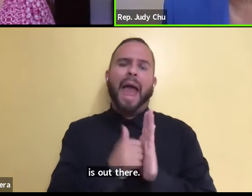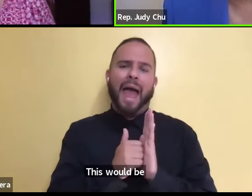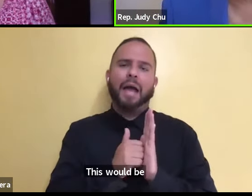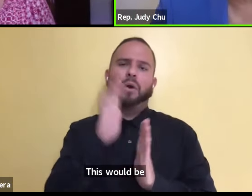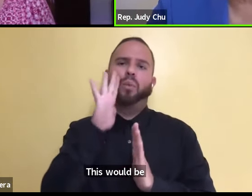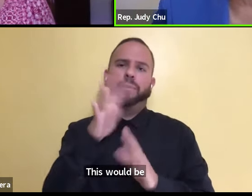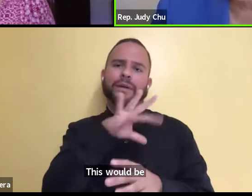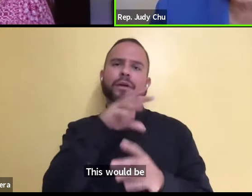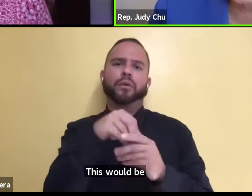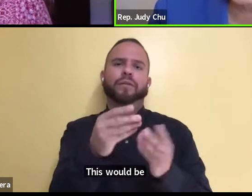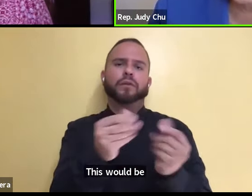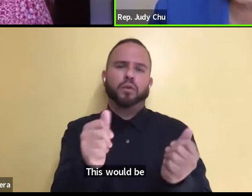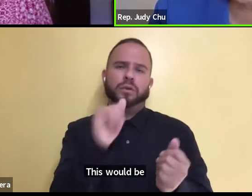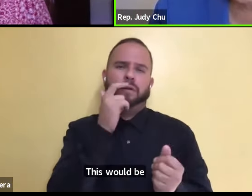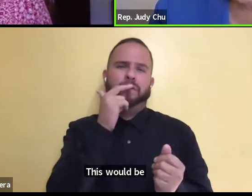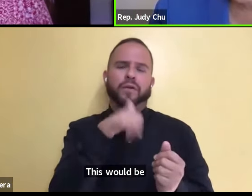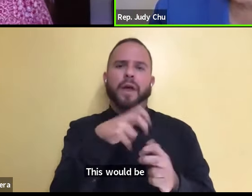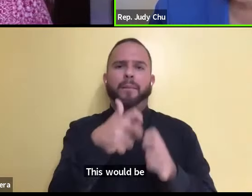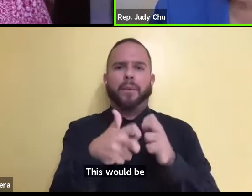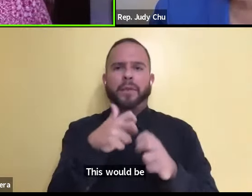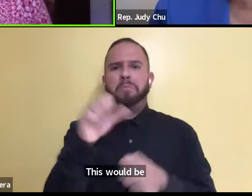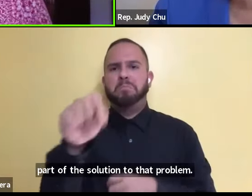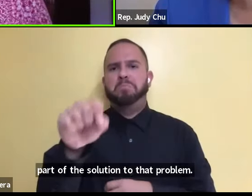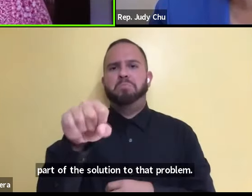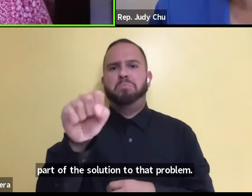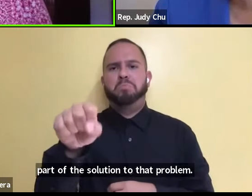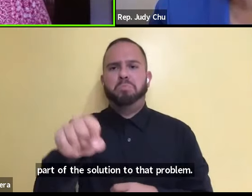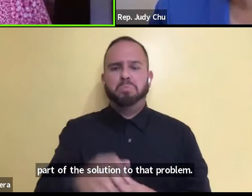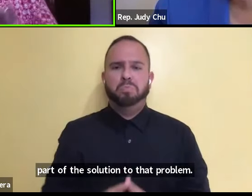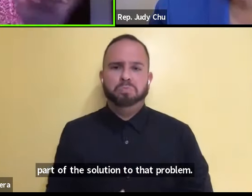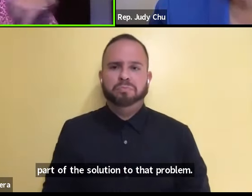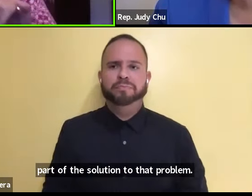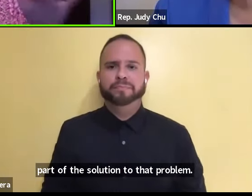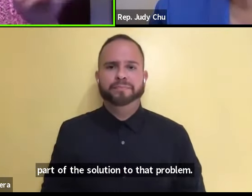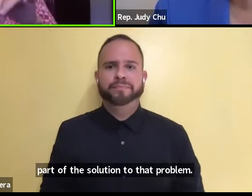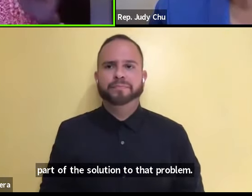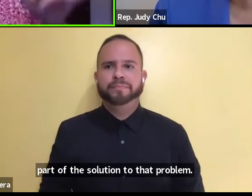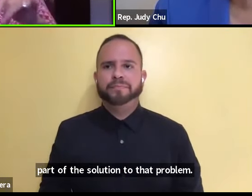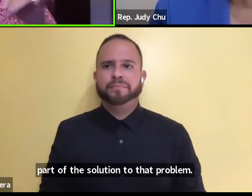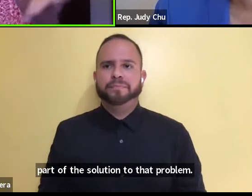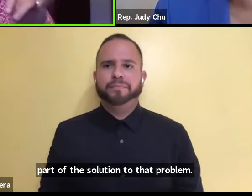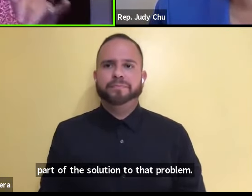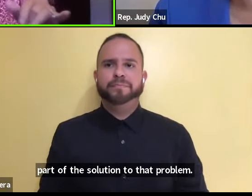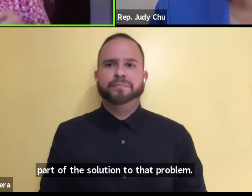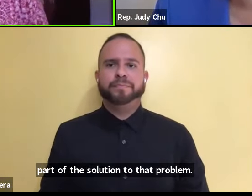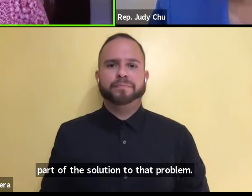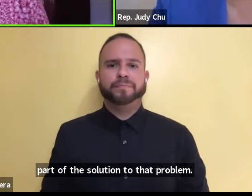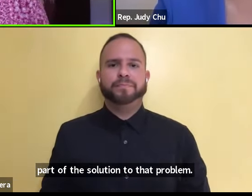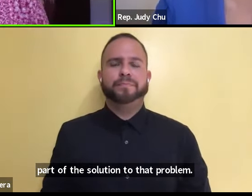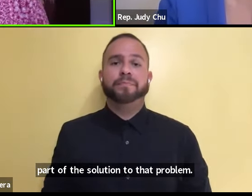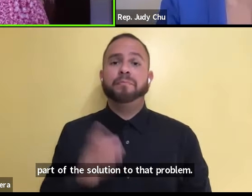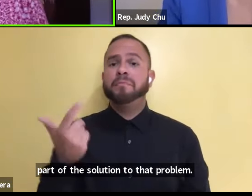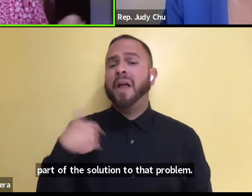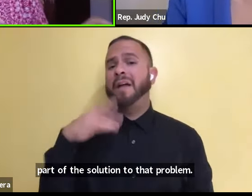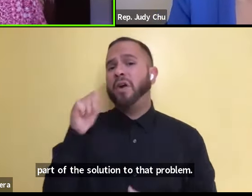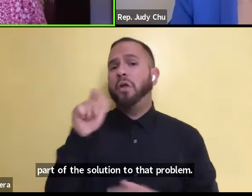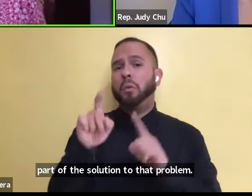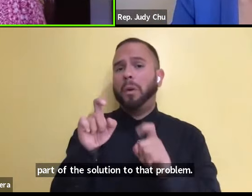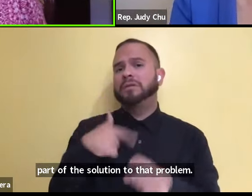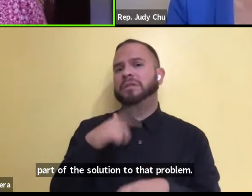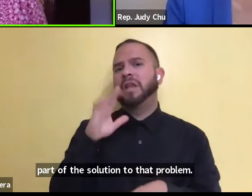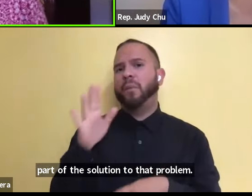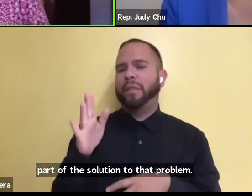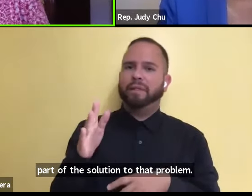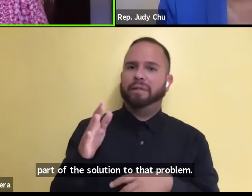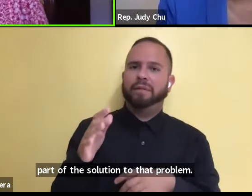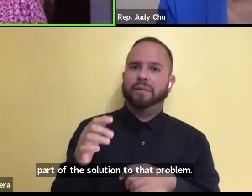solution to that problem. Great. And I have some other questions. I'm going to go in and out of things with you here because people have been sending